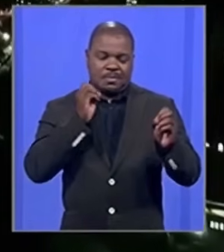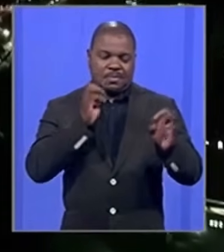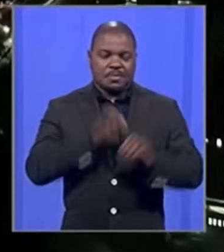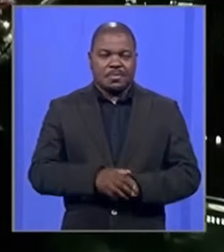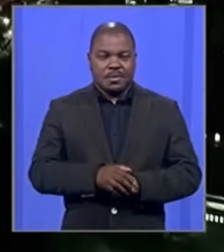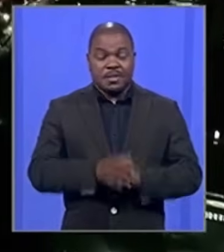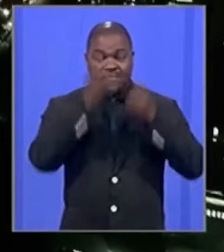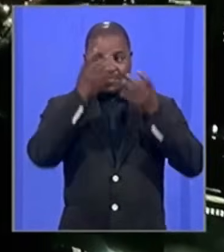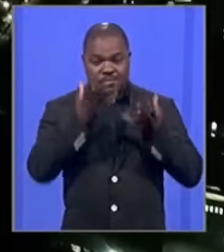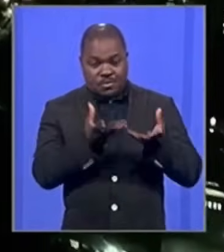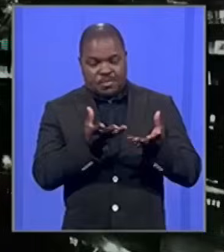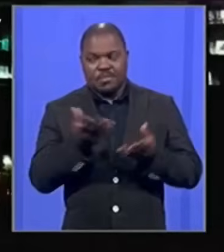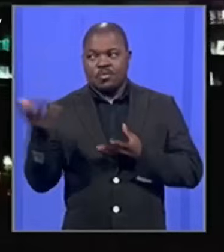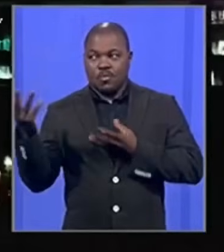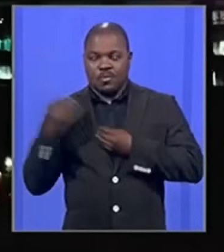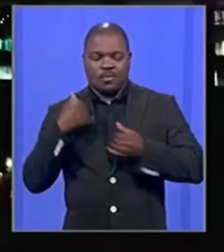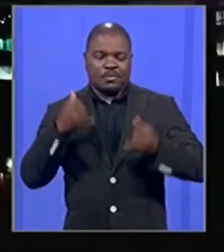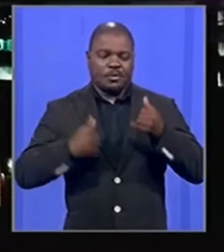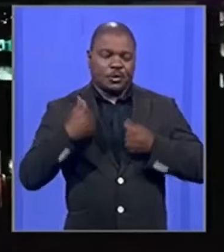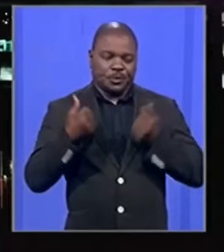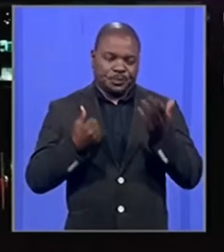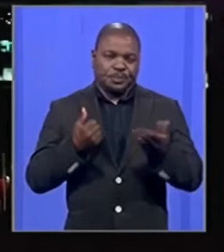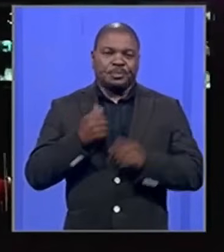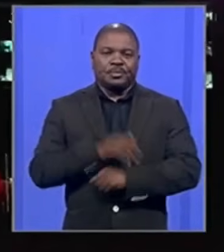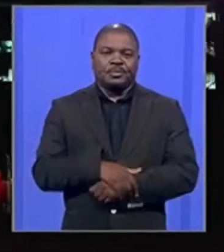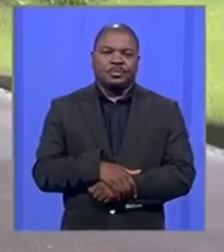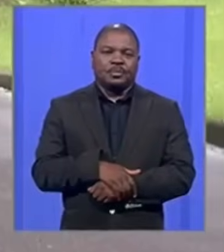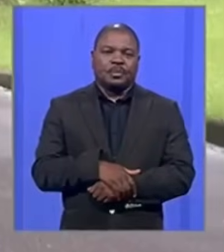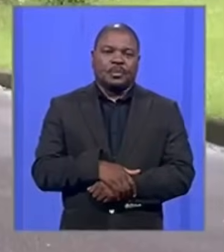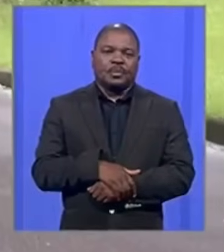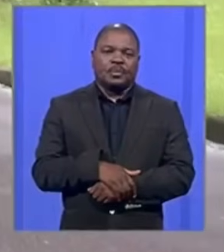A re ketle mmogo ka tshedimosetso.